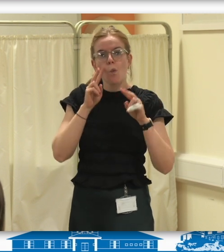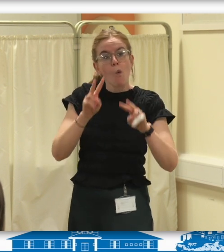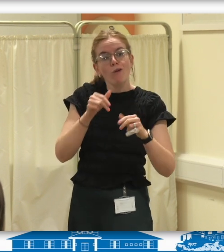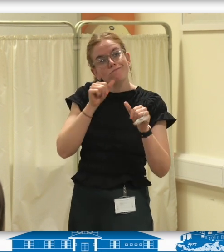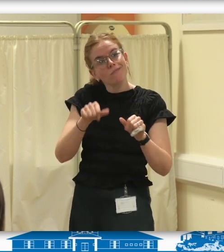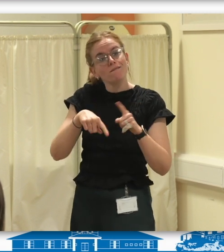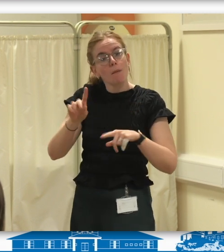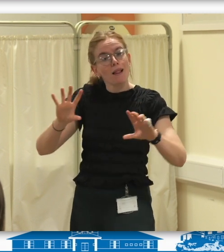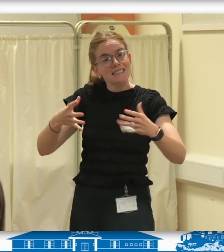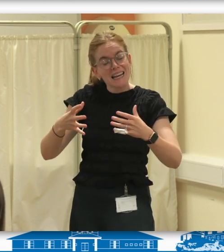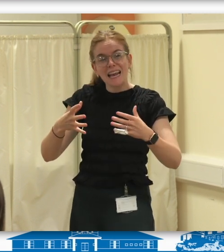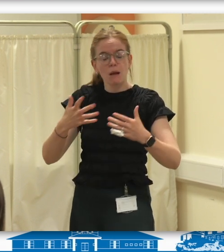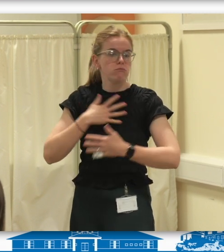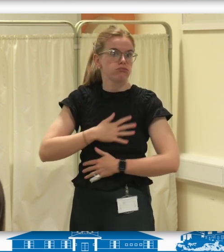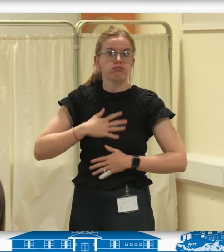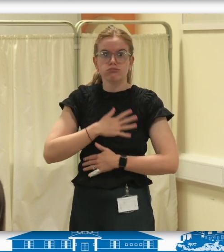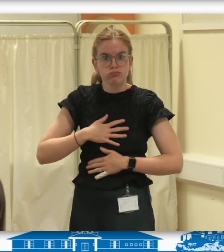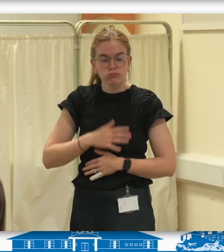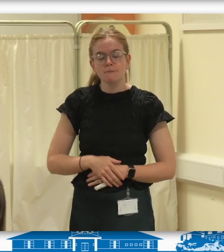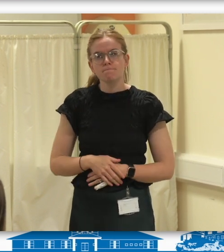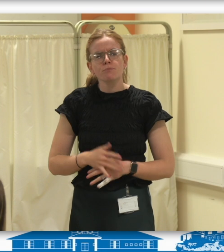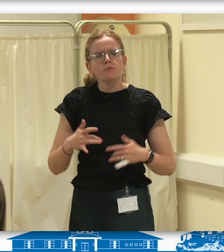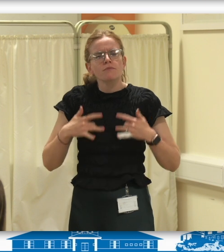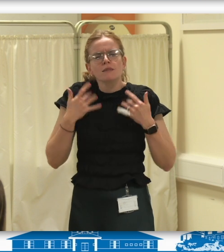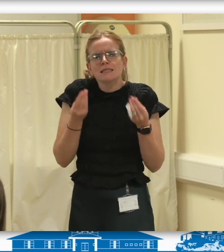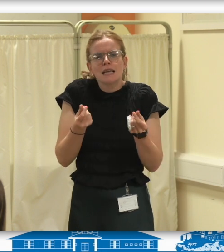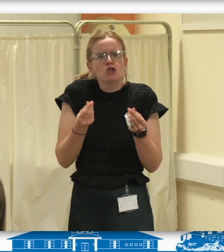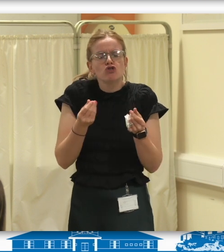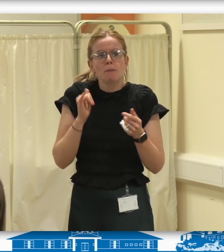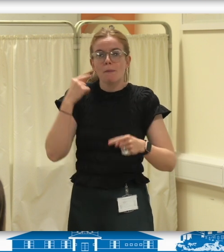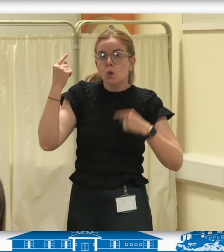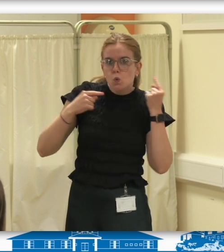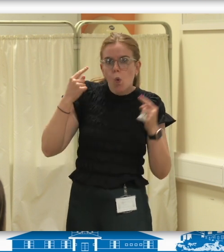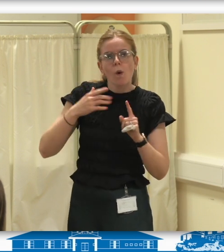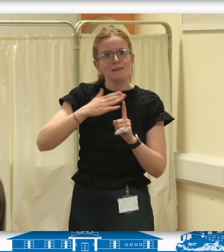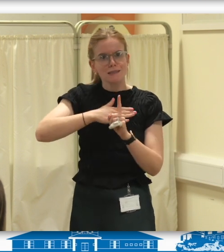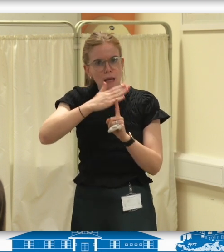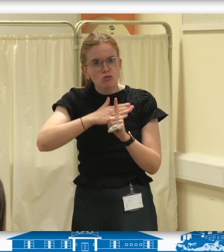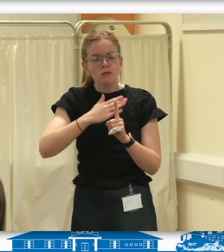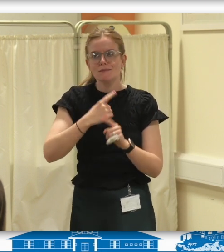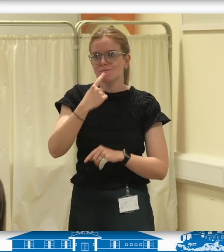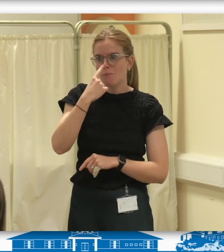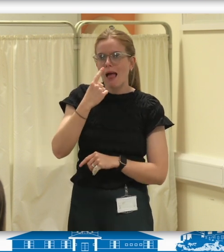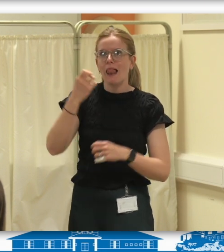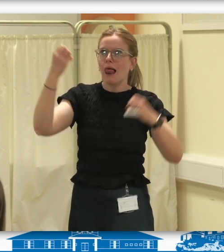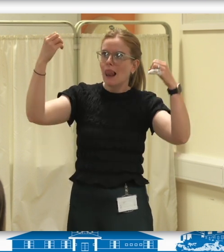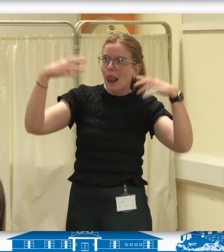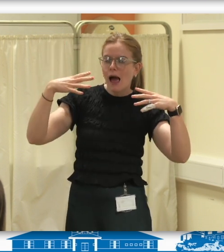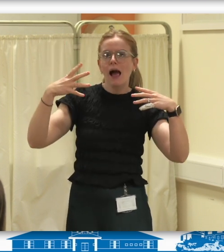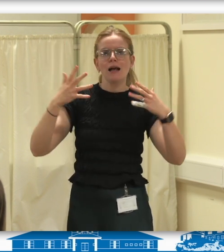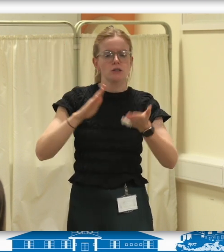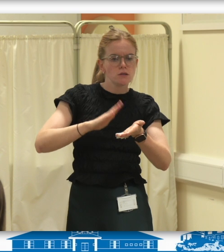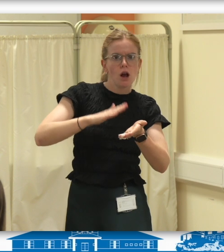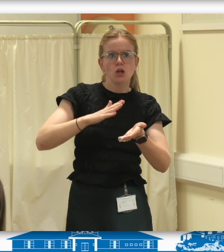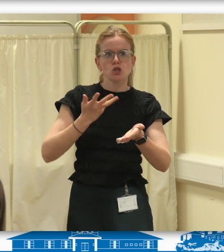team. Sensory demand, so changes in noise, temperature, smell, light, touch. It takes a lot more